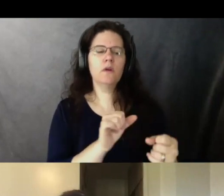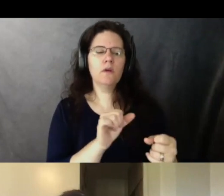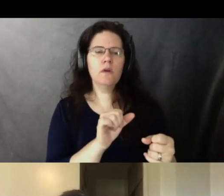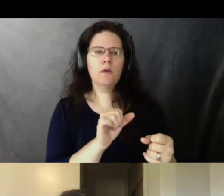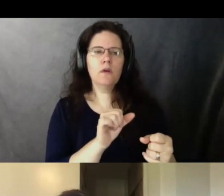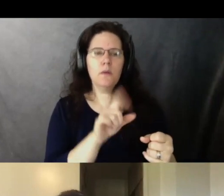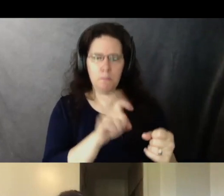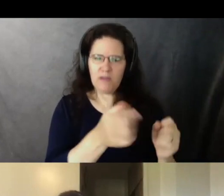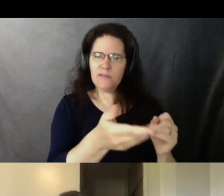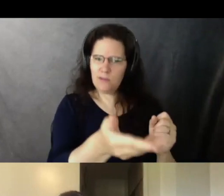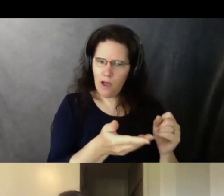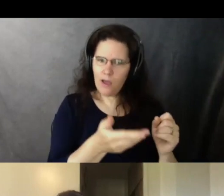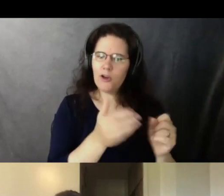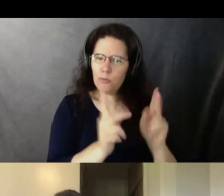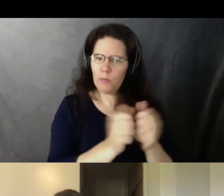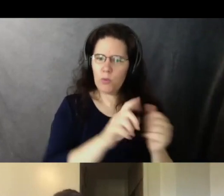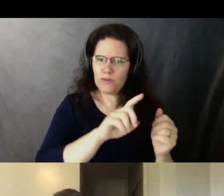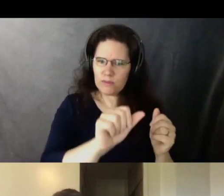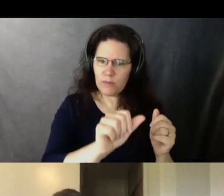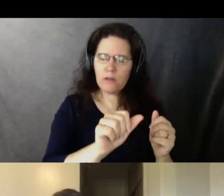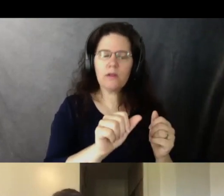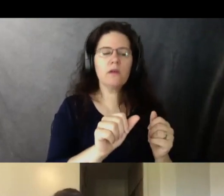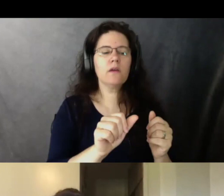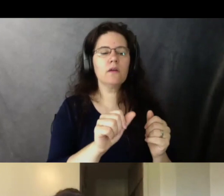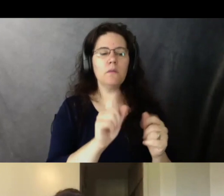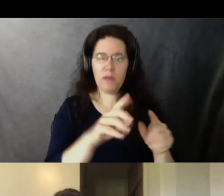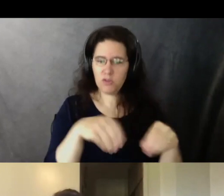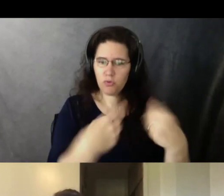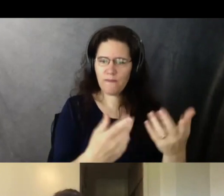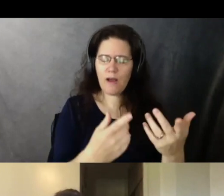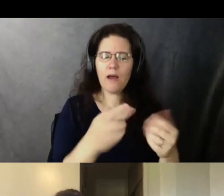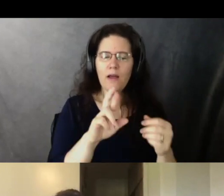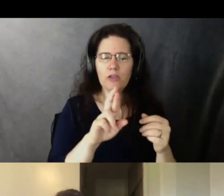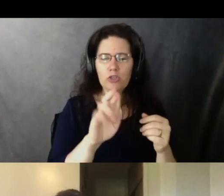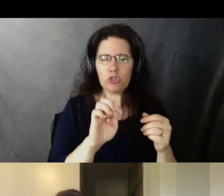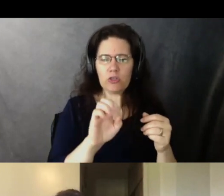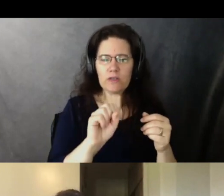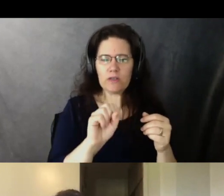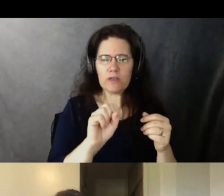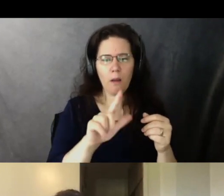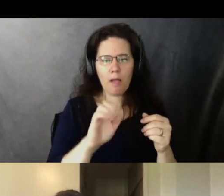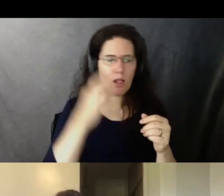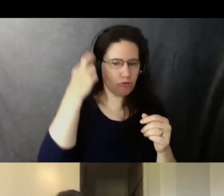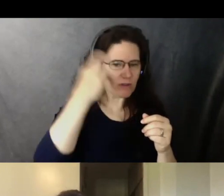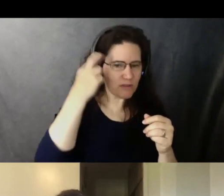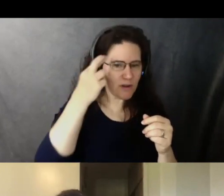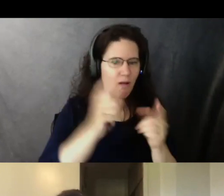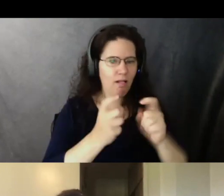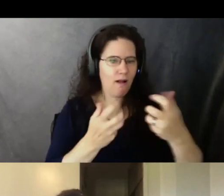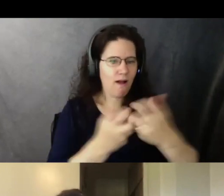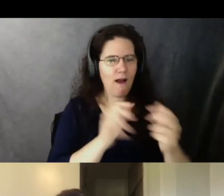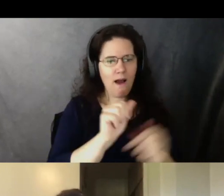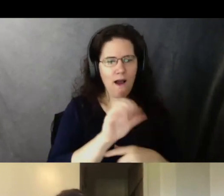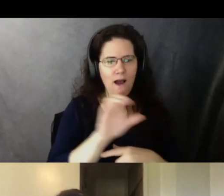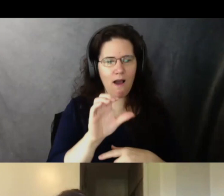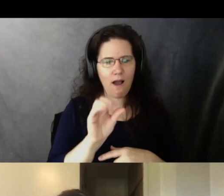that employers provide reasonable accommodations. And reasonable accommodations include things like some of